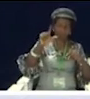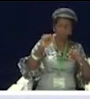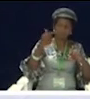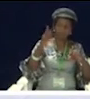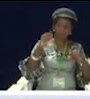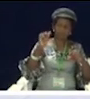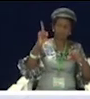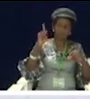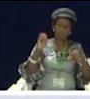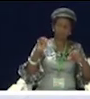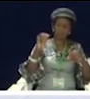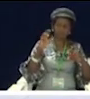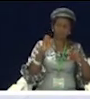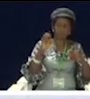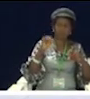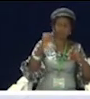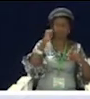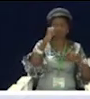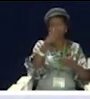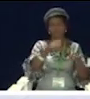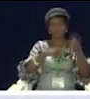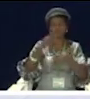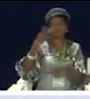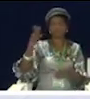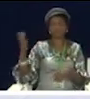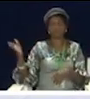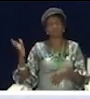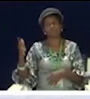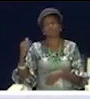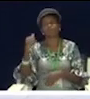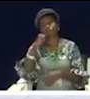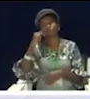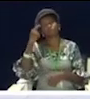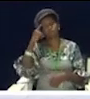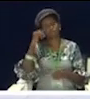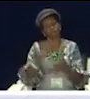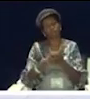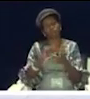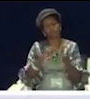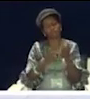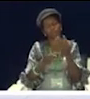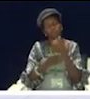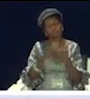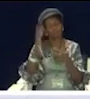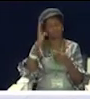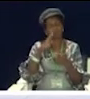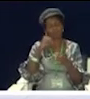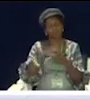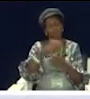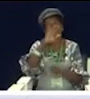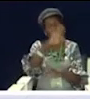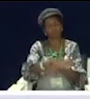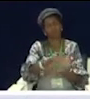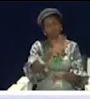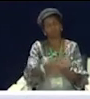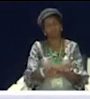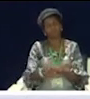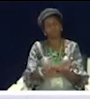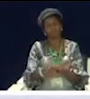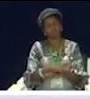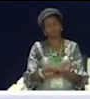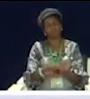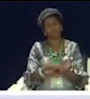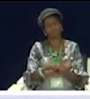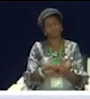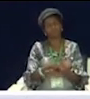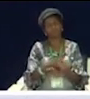she came there. She thought the program was going to be in the evening, whereas I went there